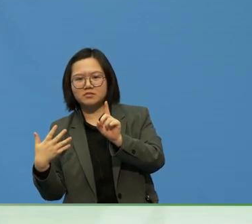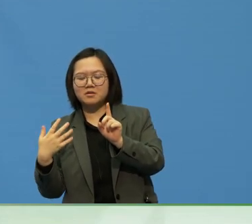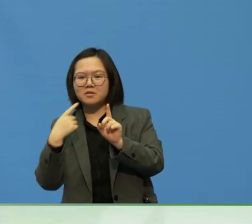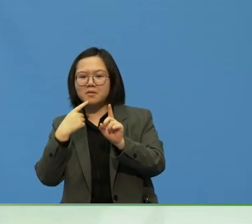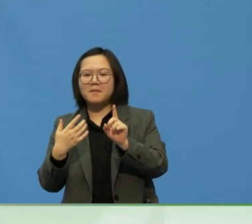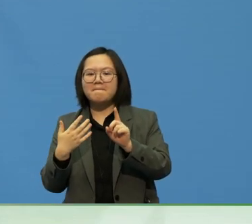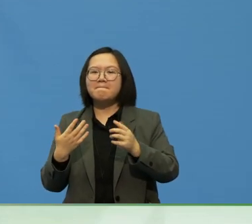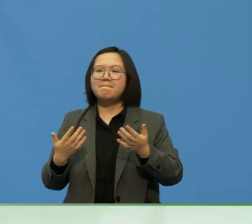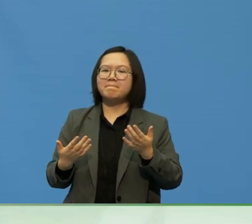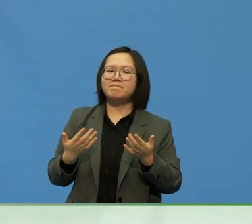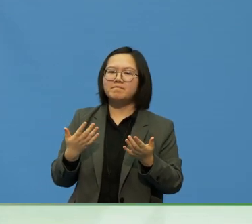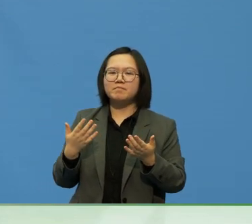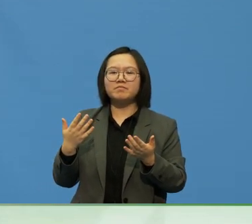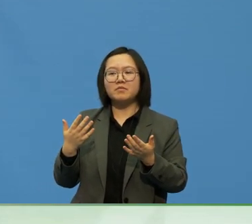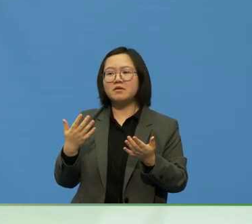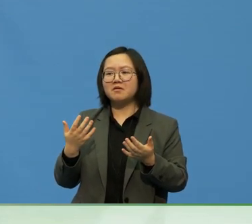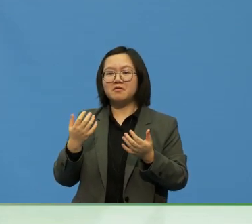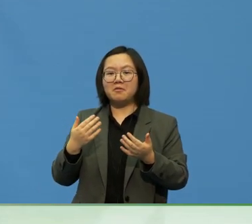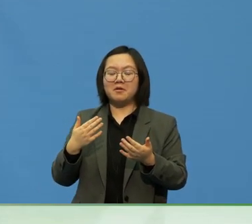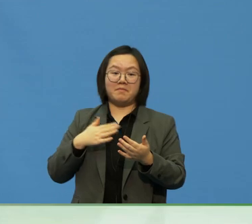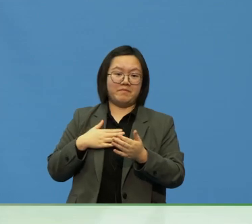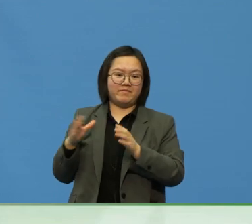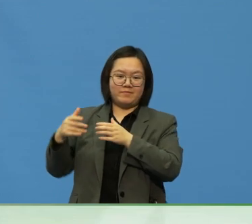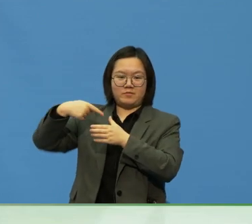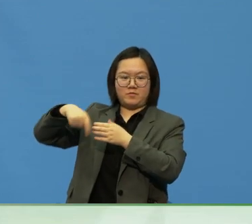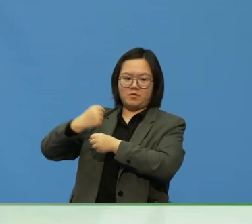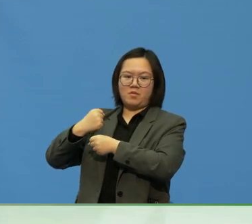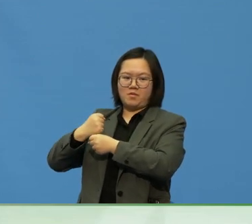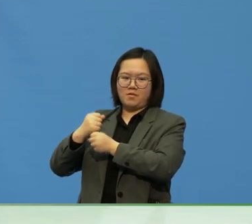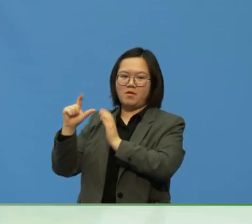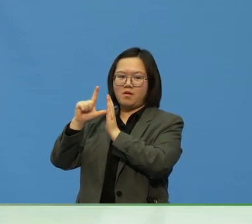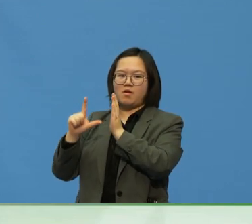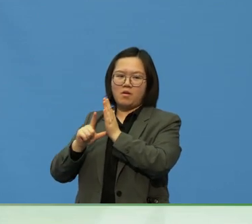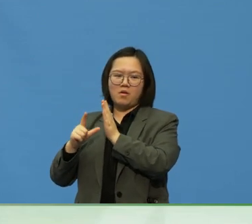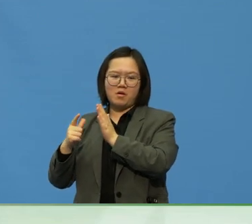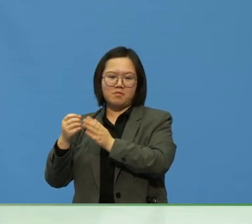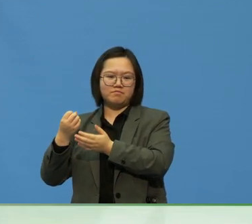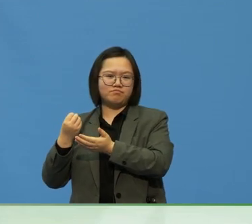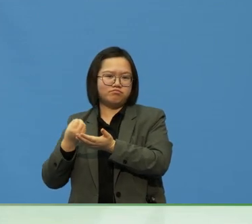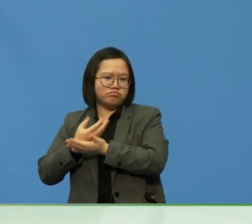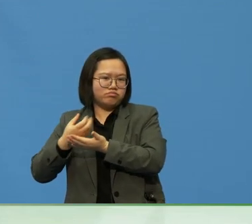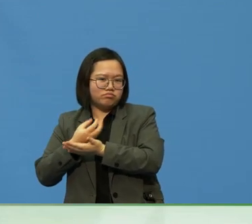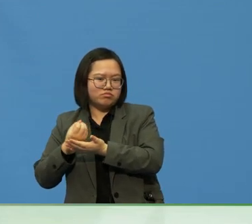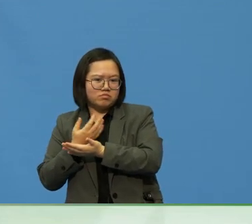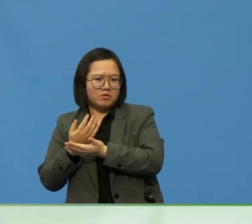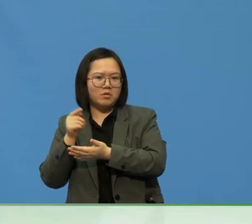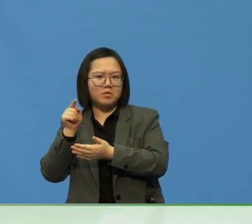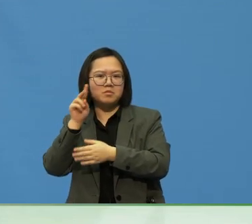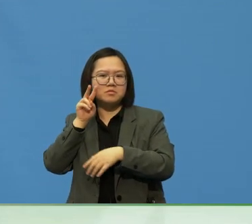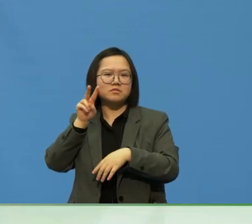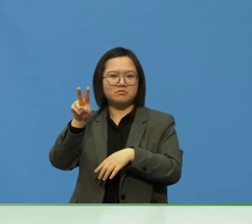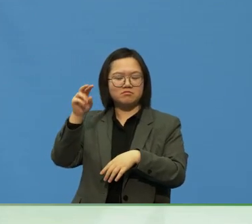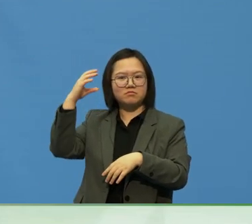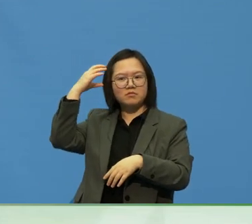that this is where my legal advisor on my right can correct this. When you look down at what national